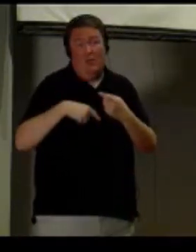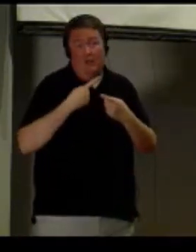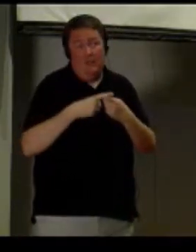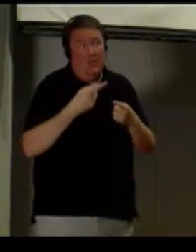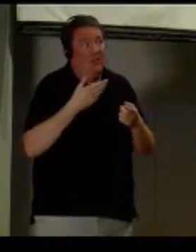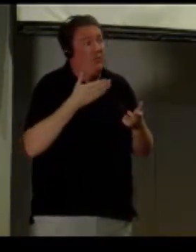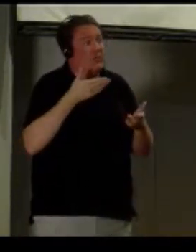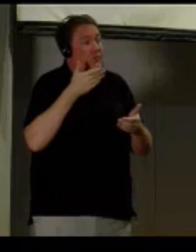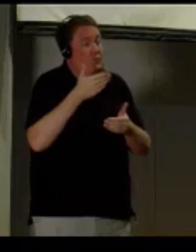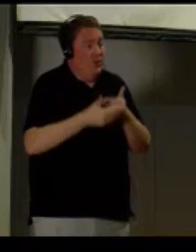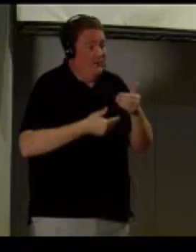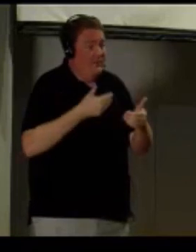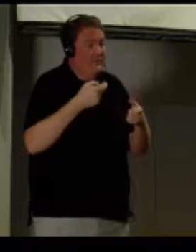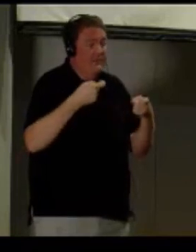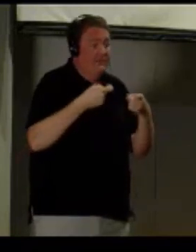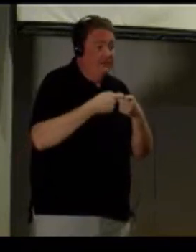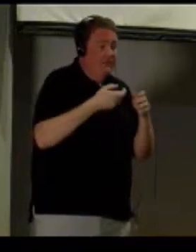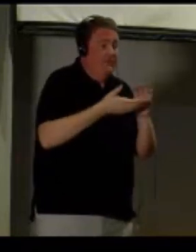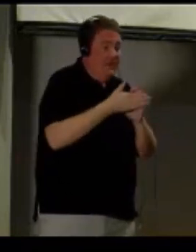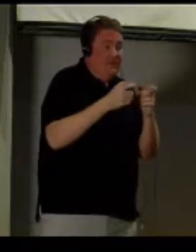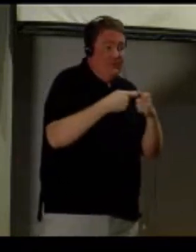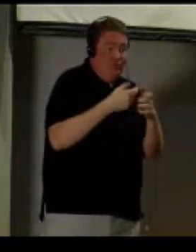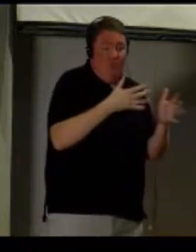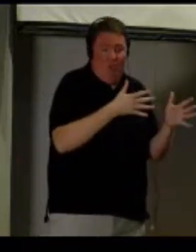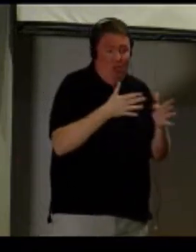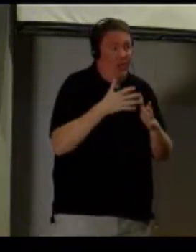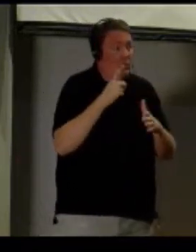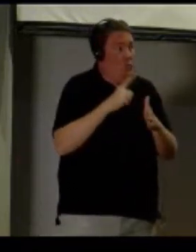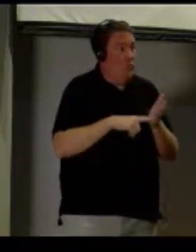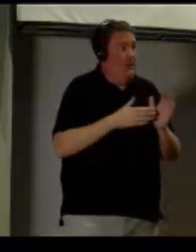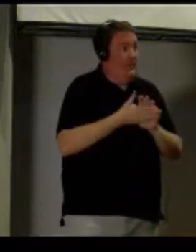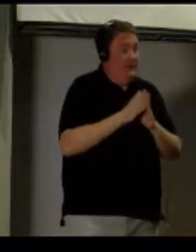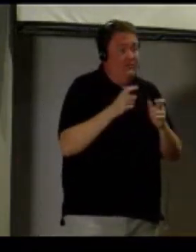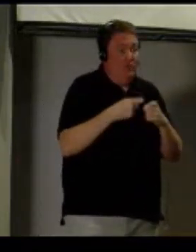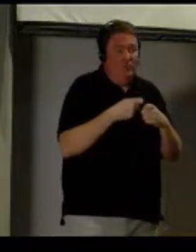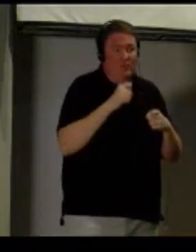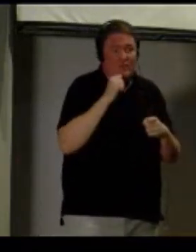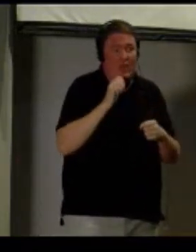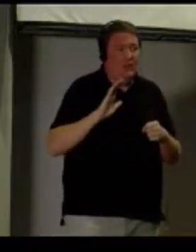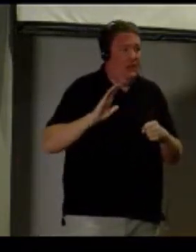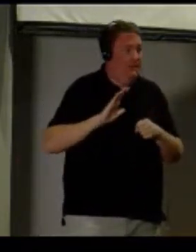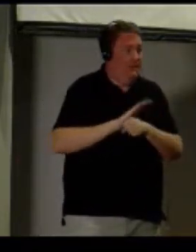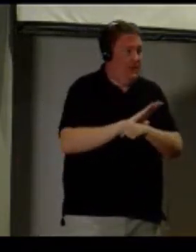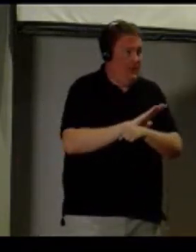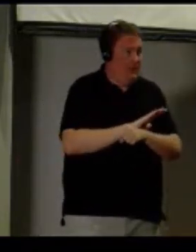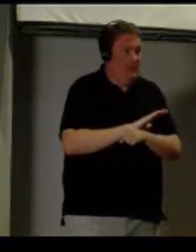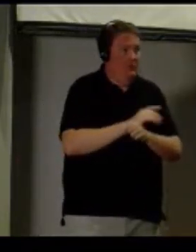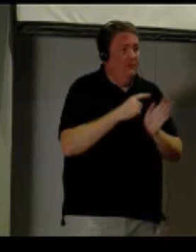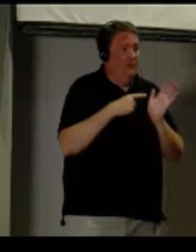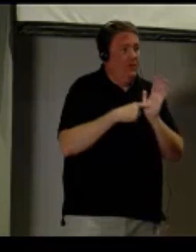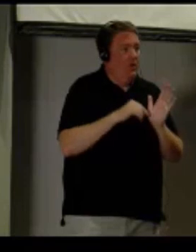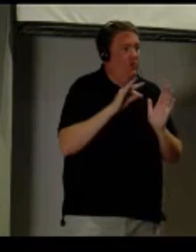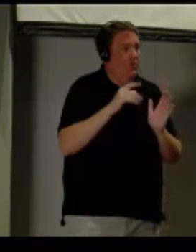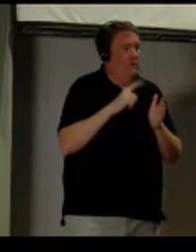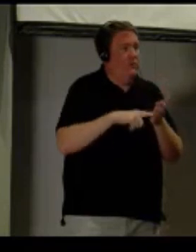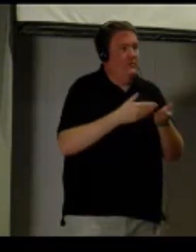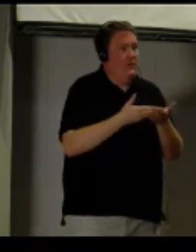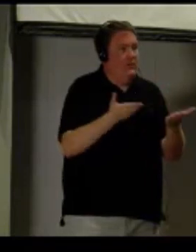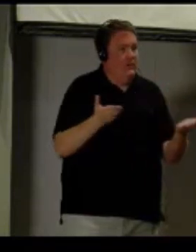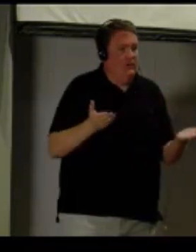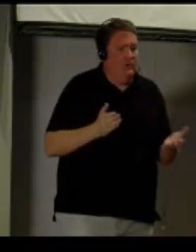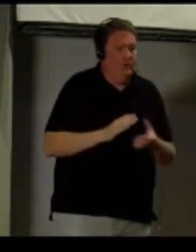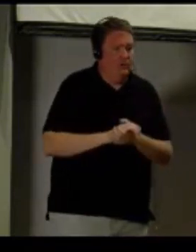process of digitization and how what is digitized is not a complete model of what's out there?